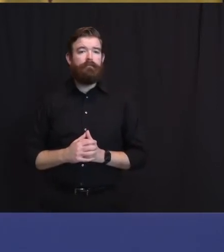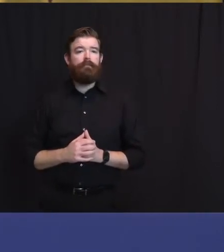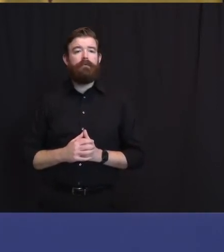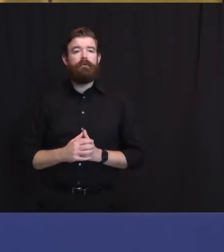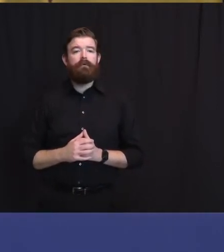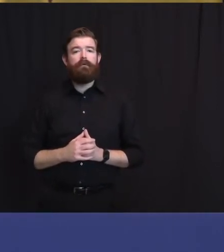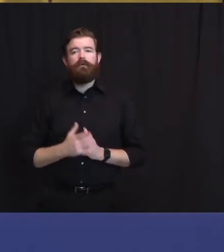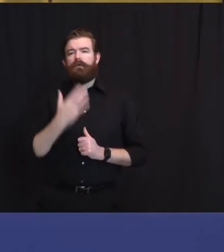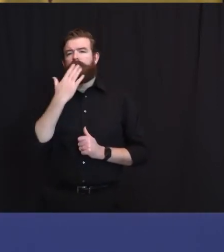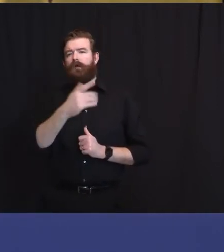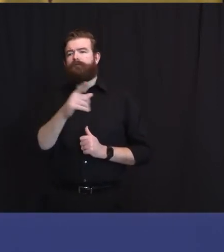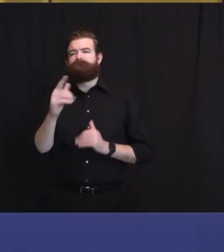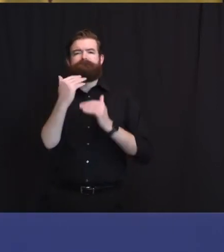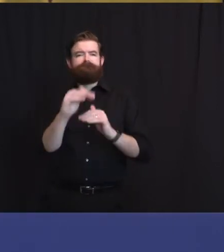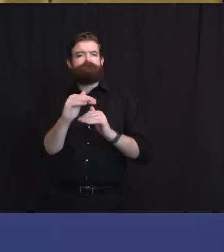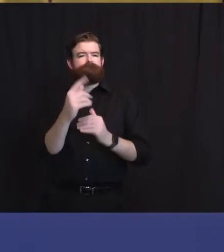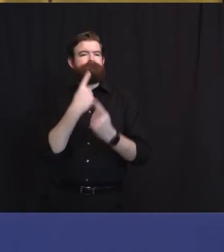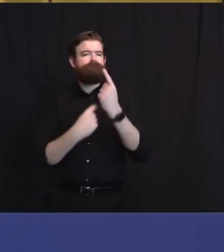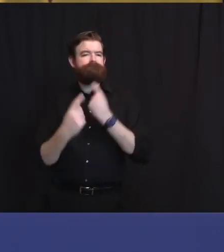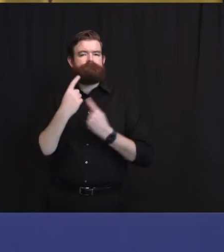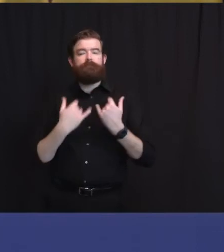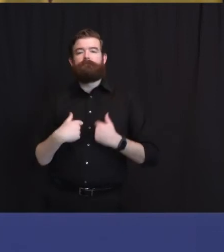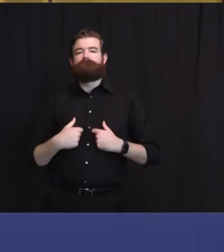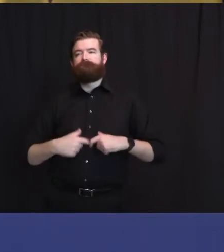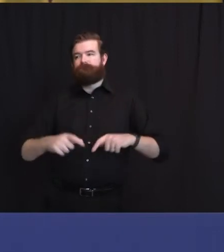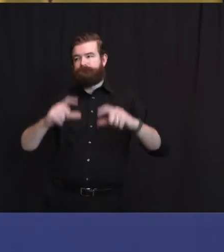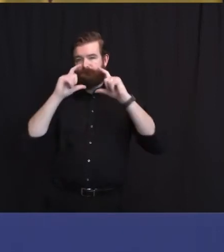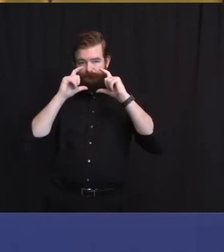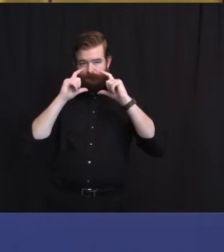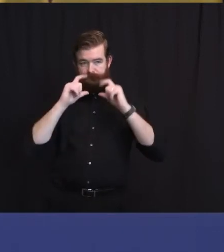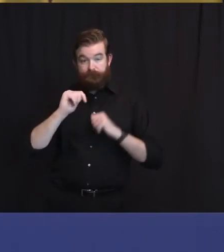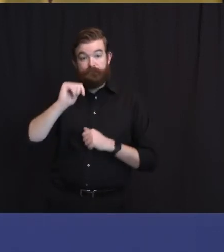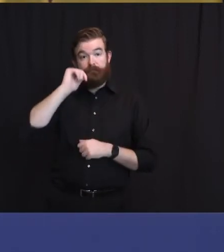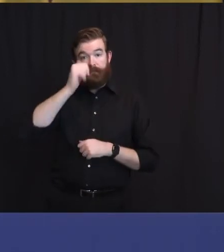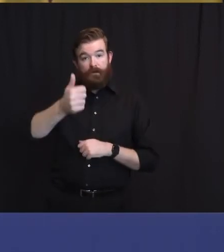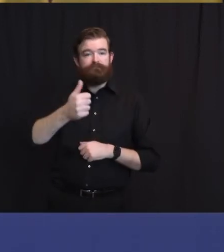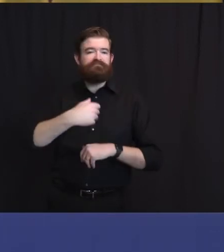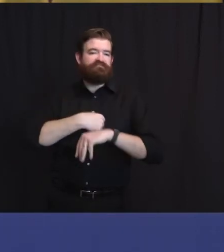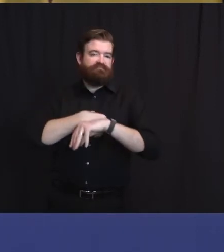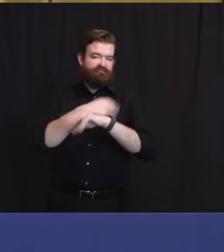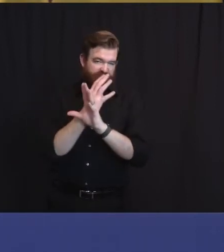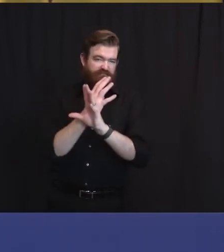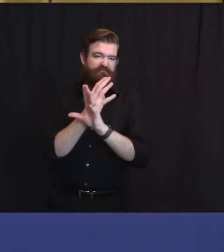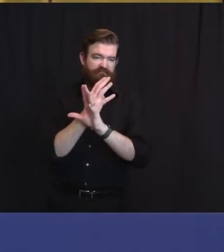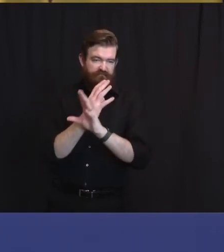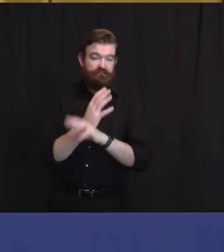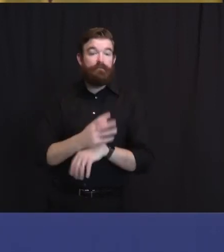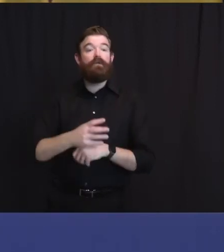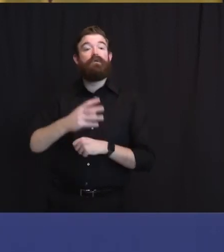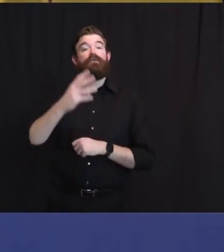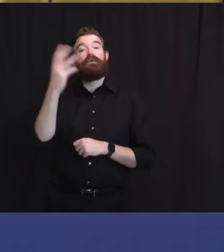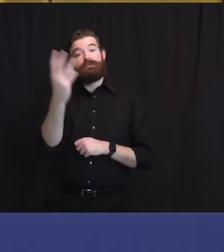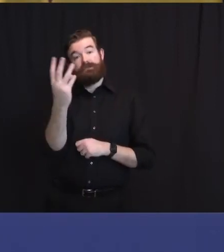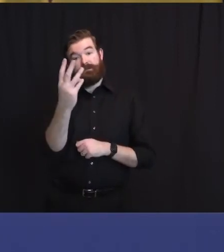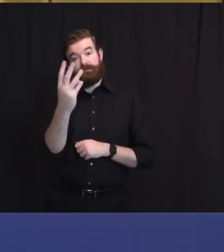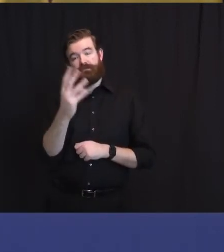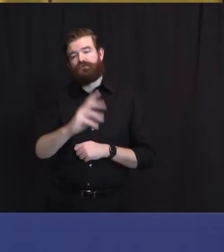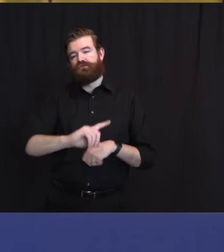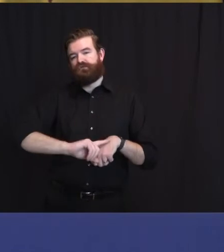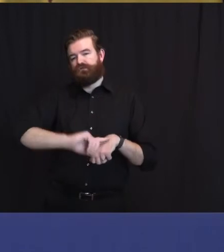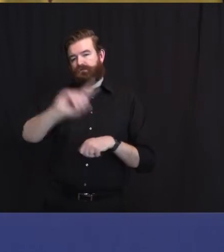here. Again, we are virtual tomorrow. Wednesday, we are at 1 o'clock. I know I'm going to be on the